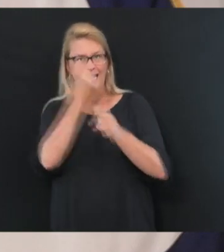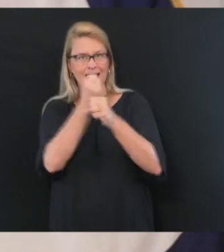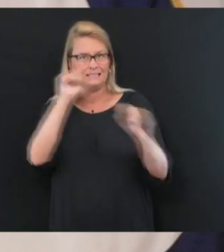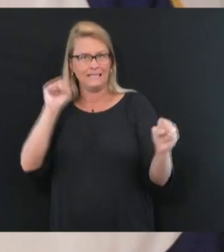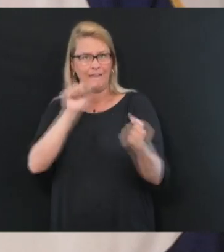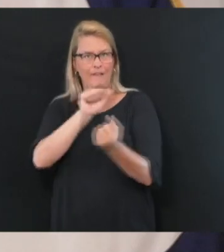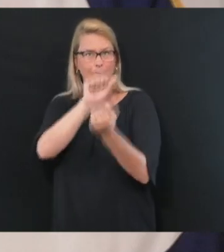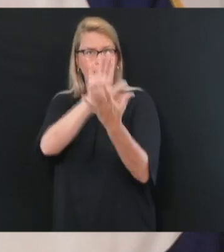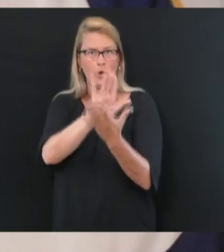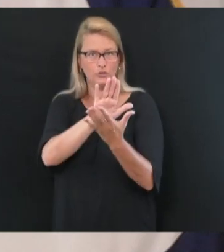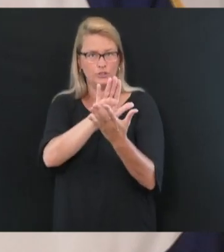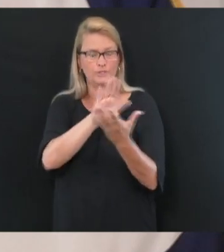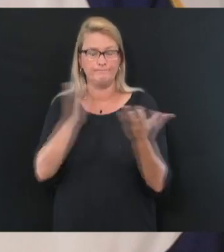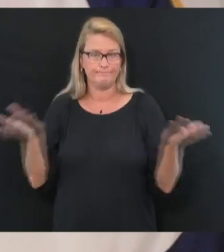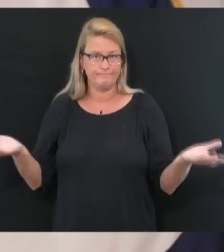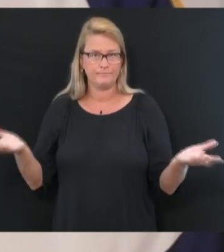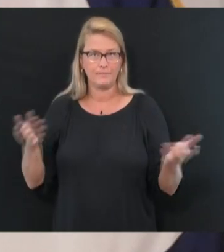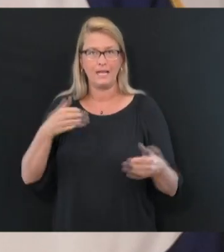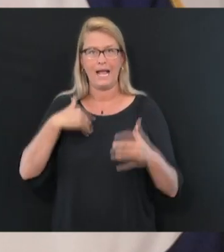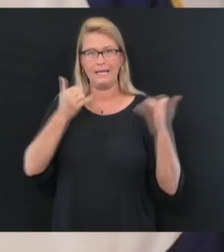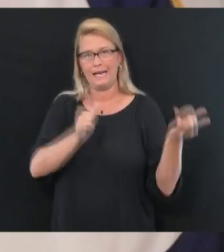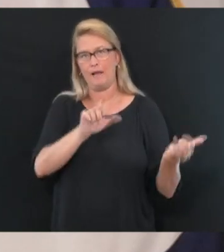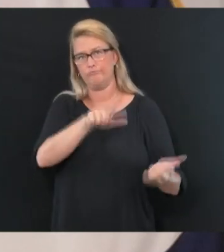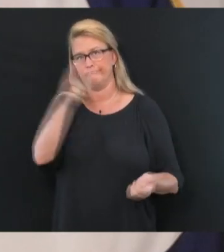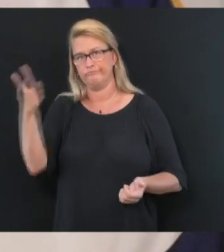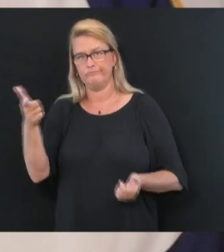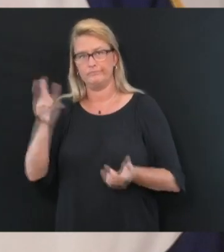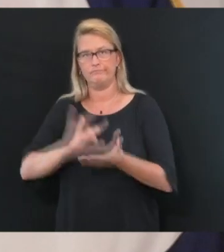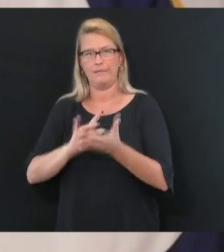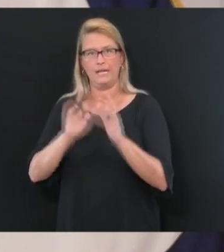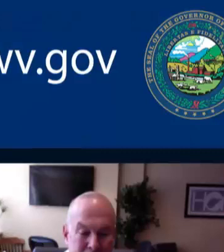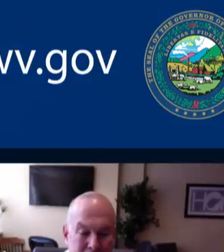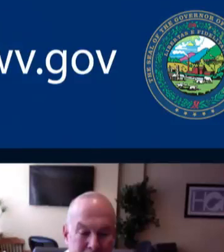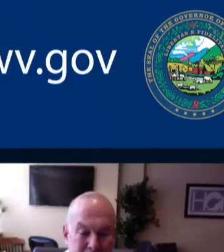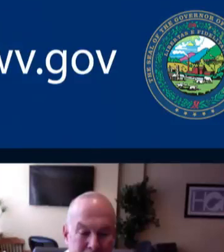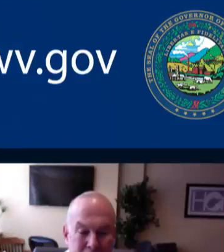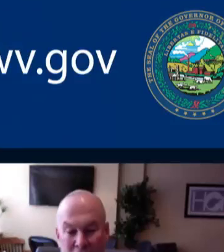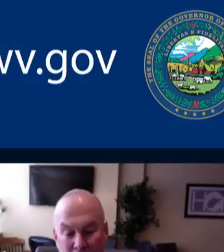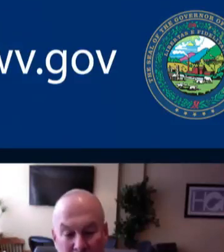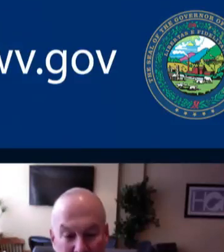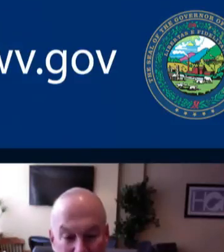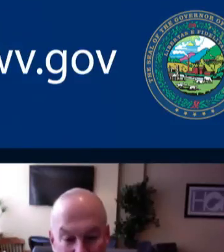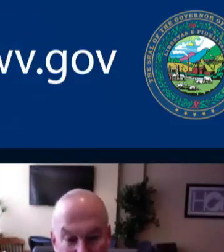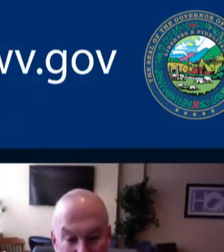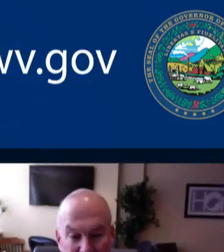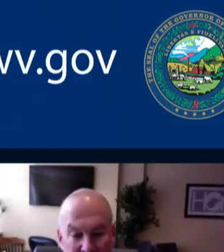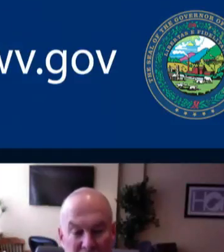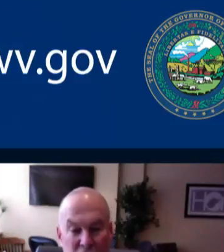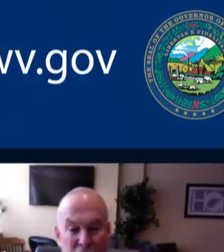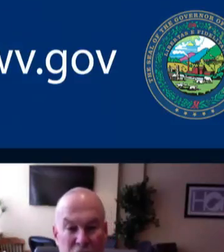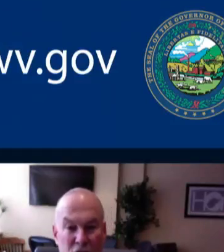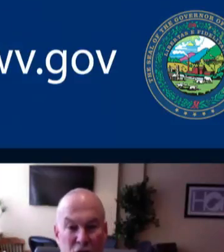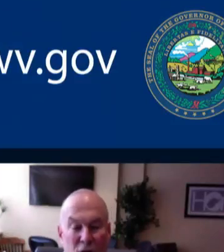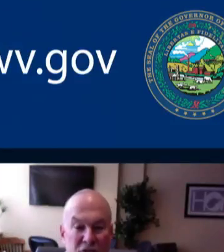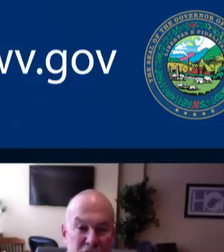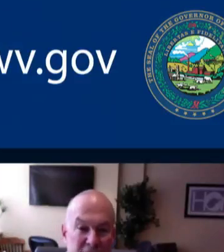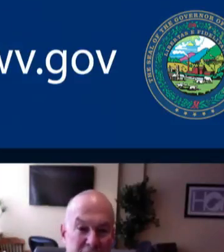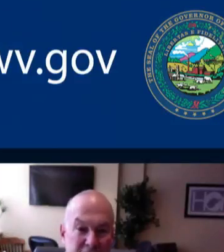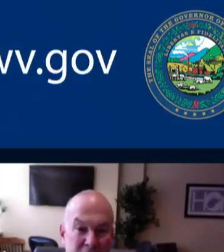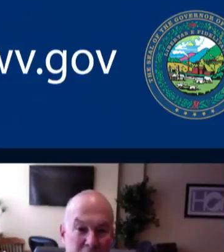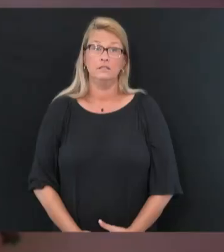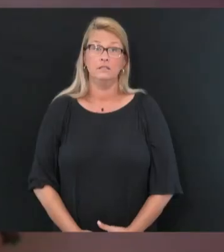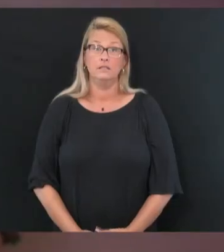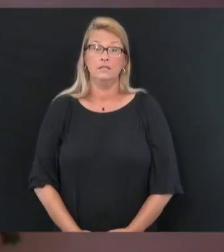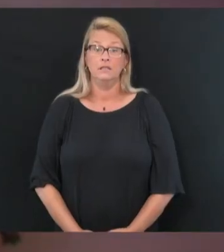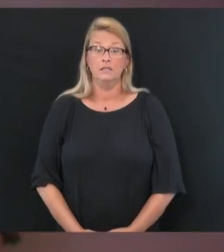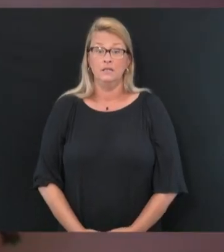approach to doing this. But anyway, I'll pass now to the medical community on that. Well, Kenny, thank you for your question again,